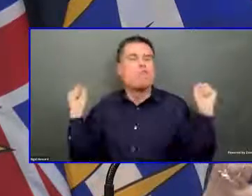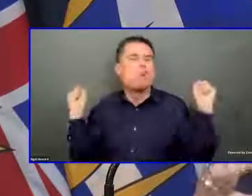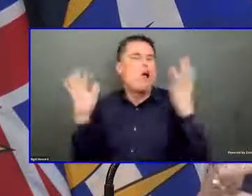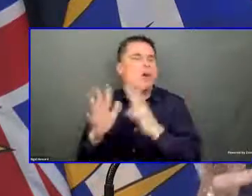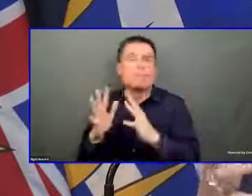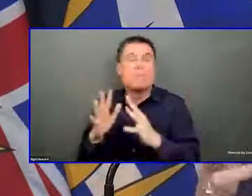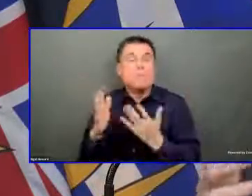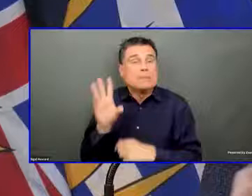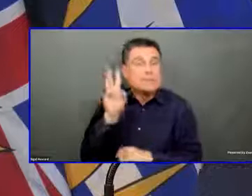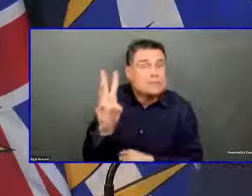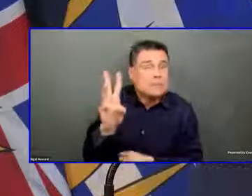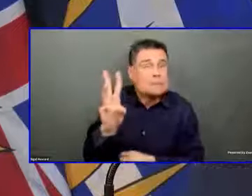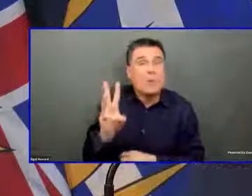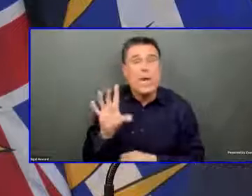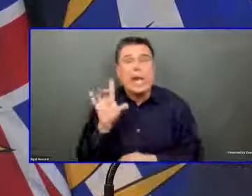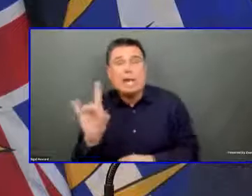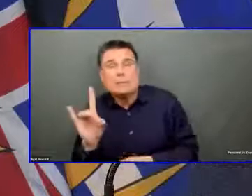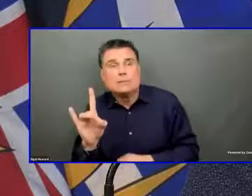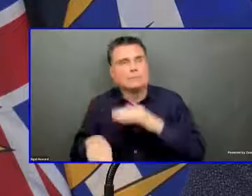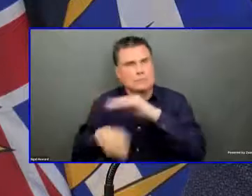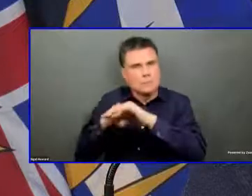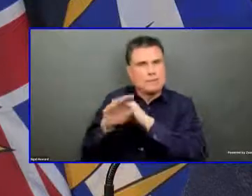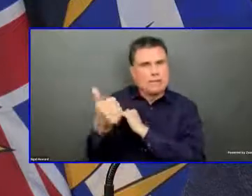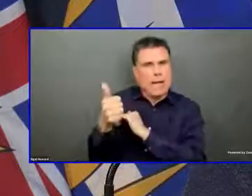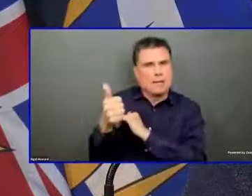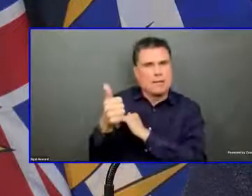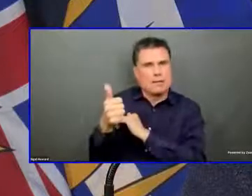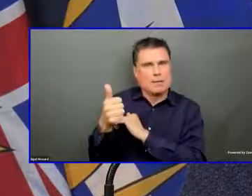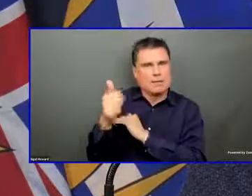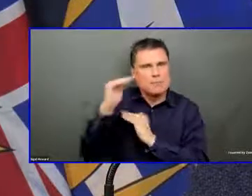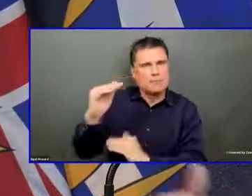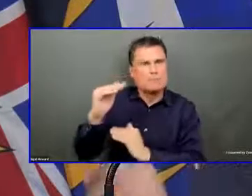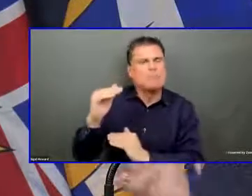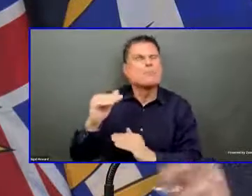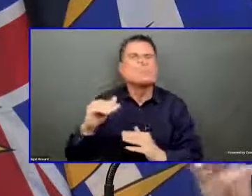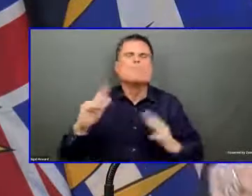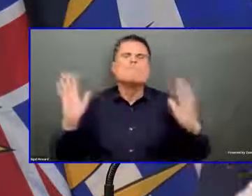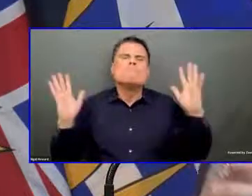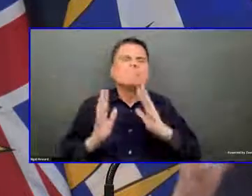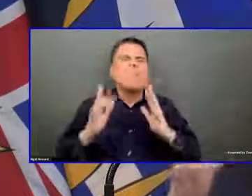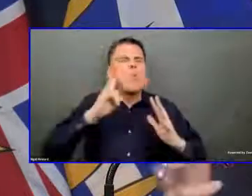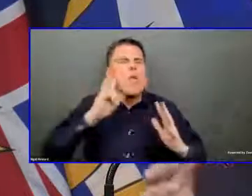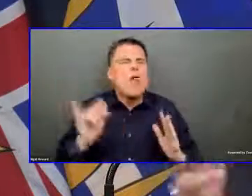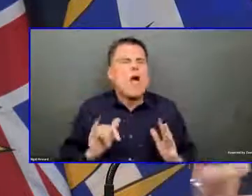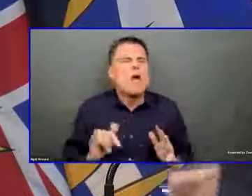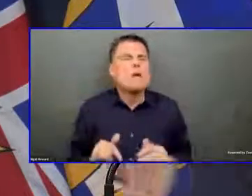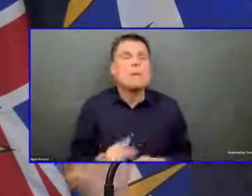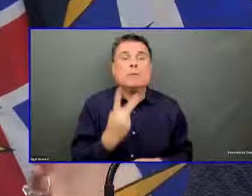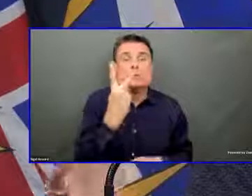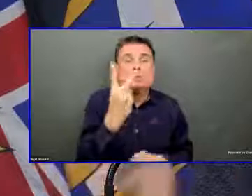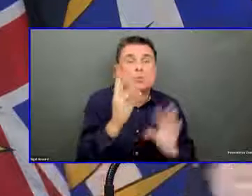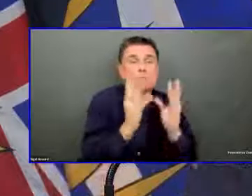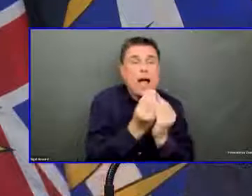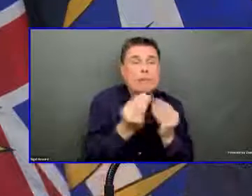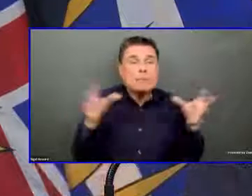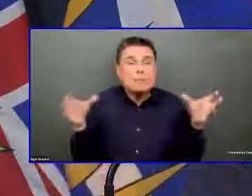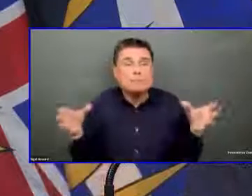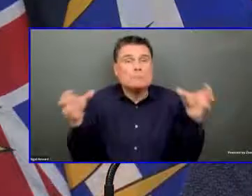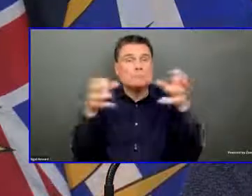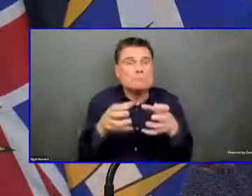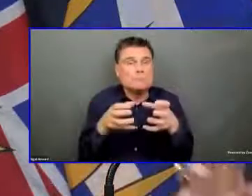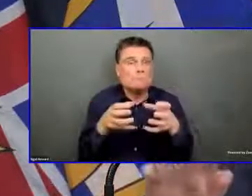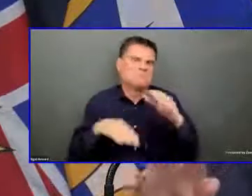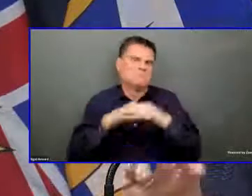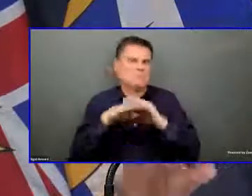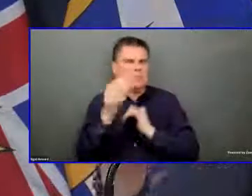2 families worth for the most part. So yes, go out and play a game in the park. Go out and have a picnic, have